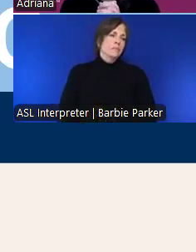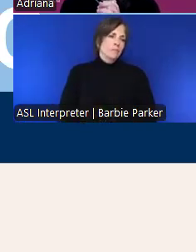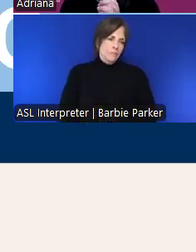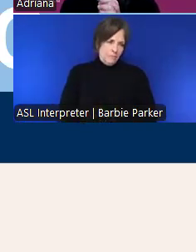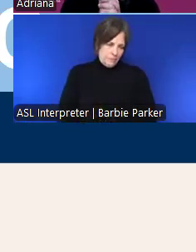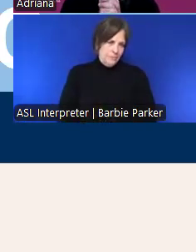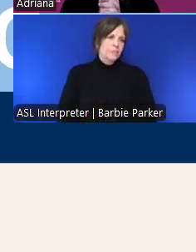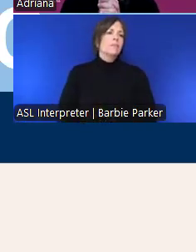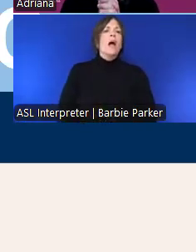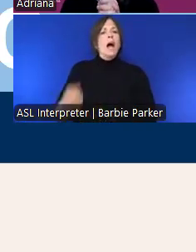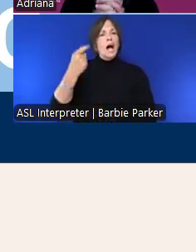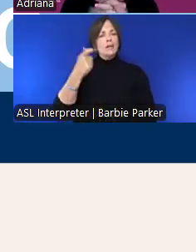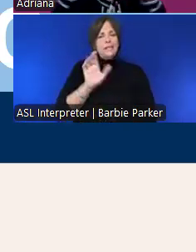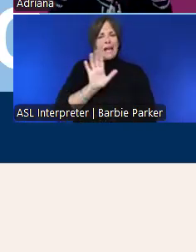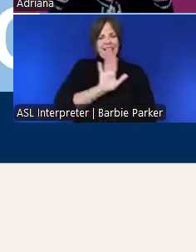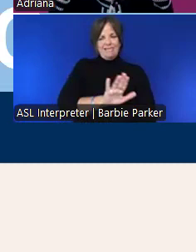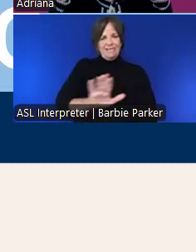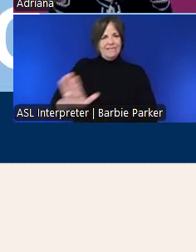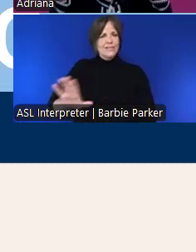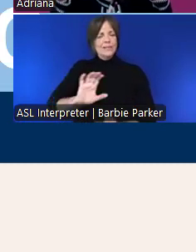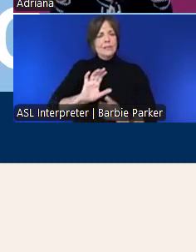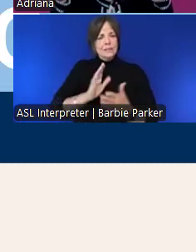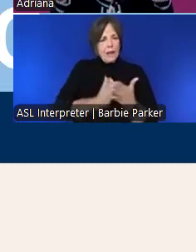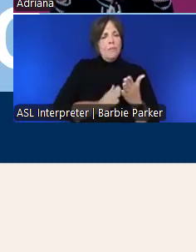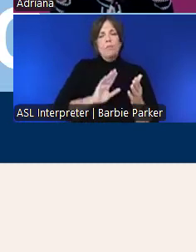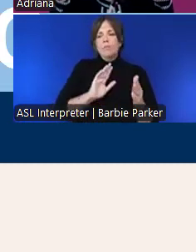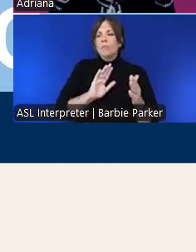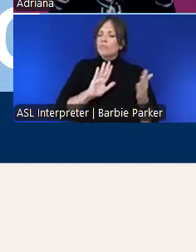had diminished voice and choice. And so being able to